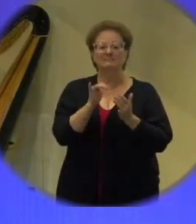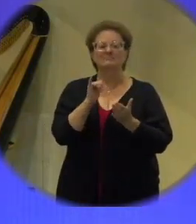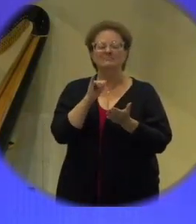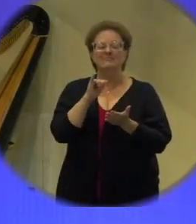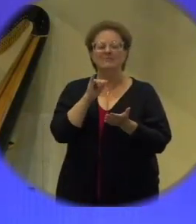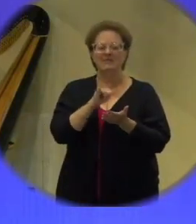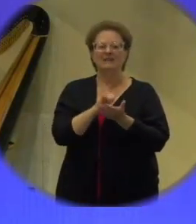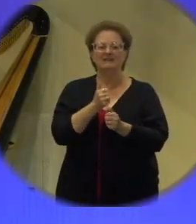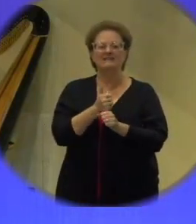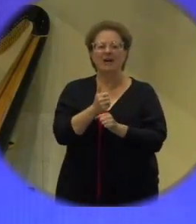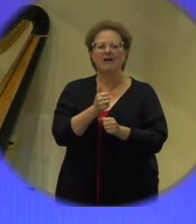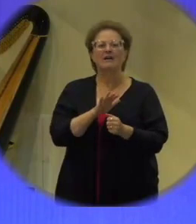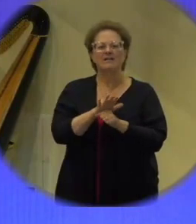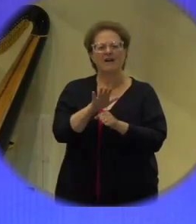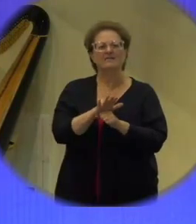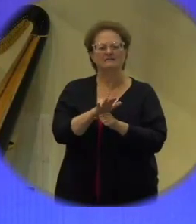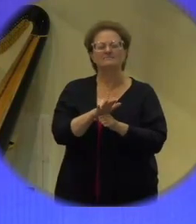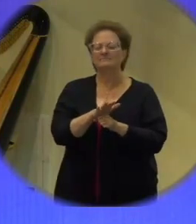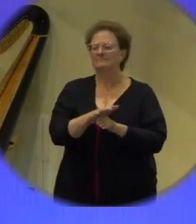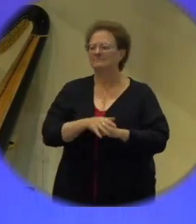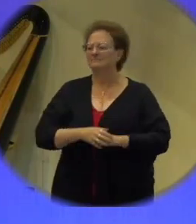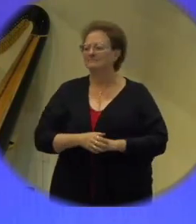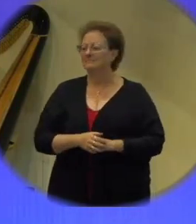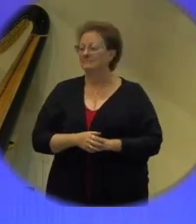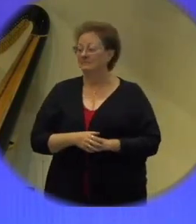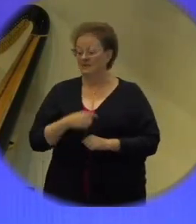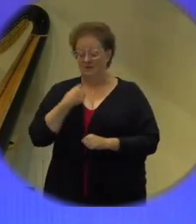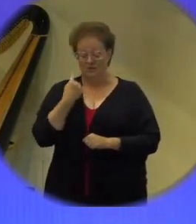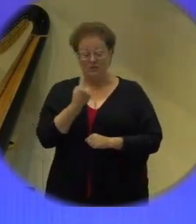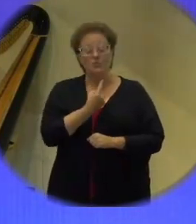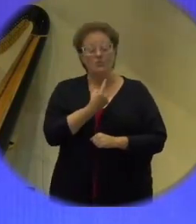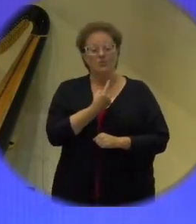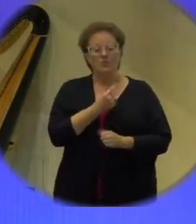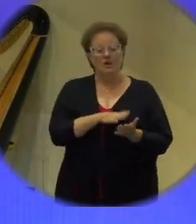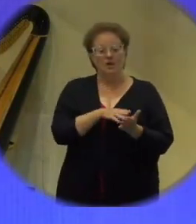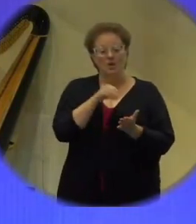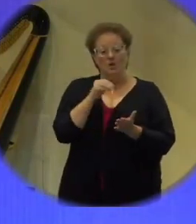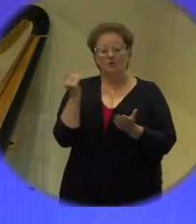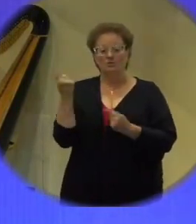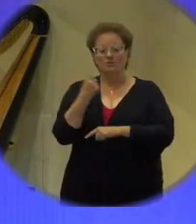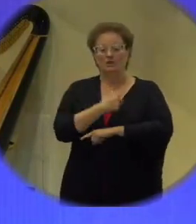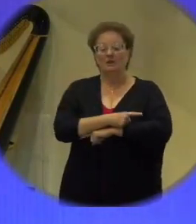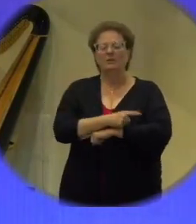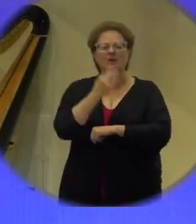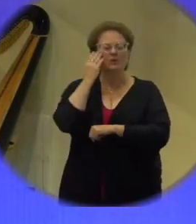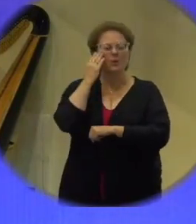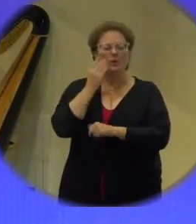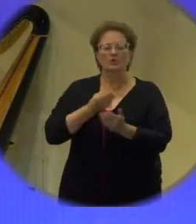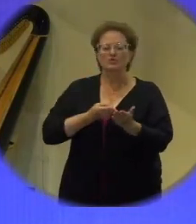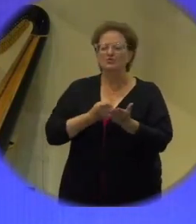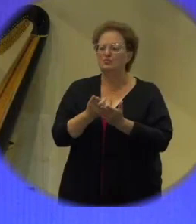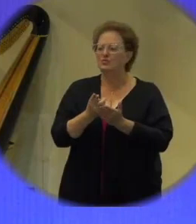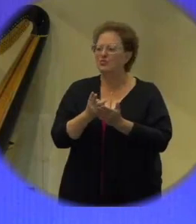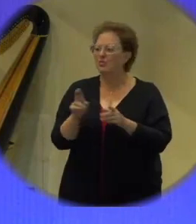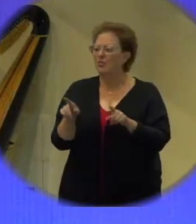that. Well, that's why we're here today. Because he stood up for it. And now we know it's true for us